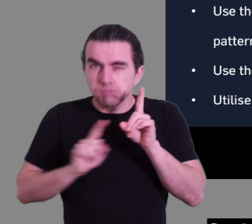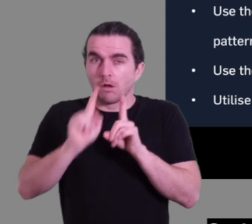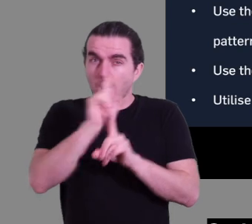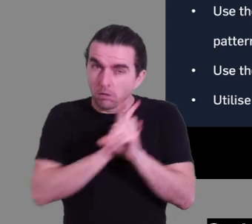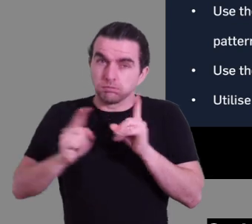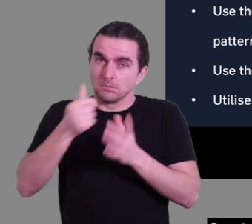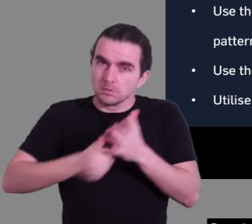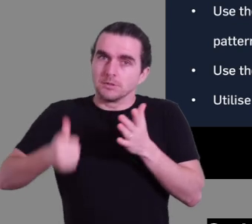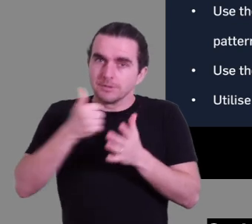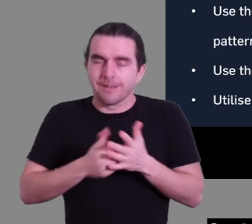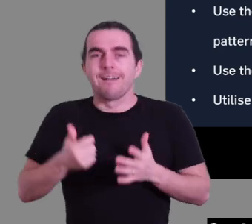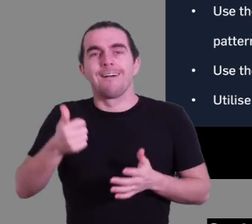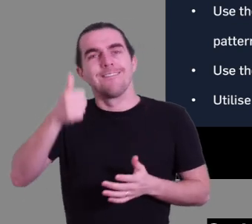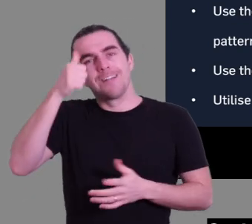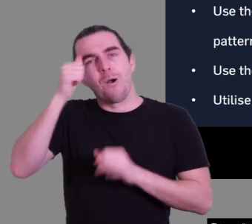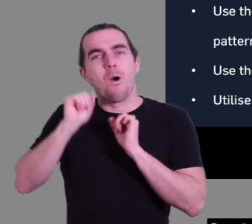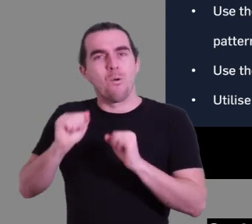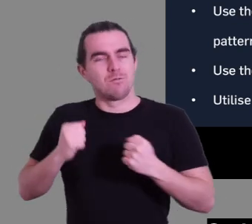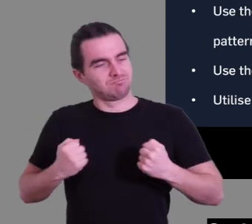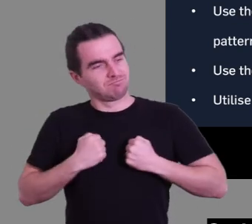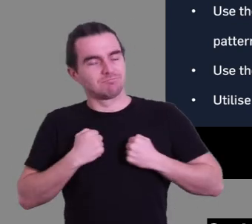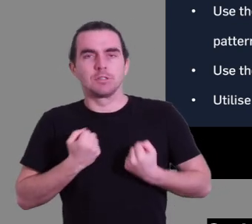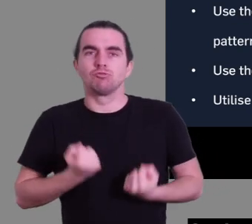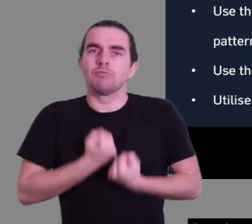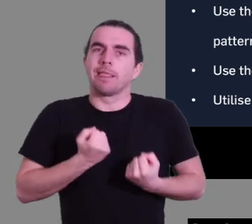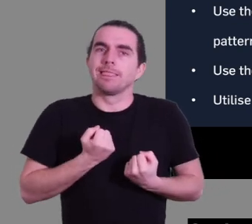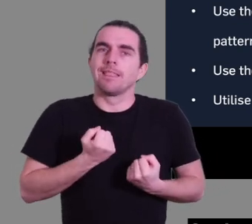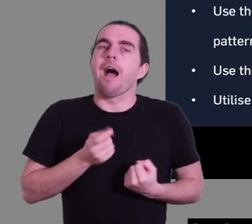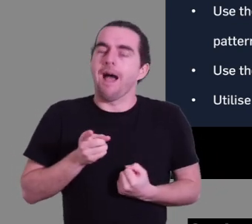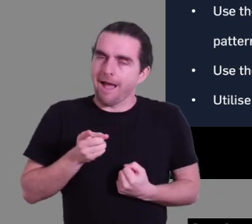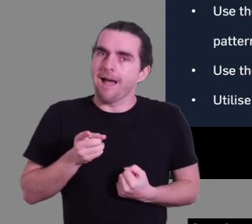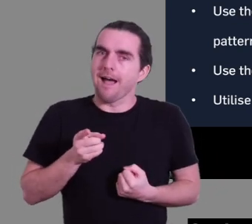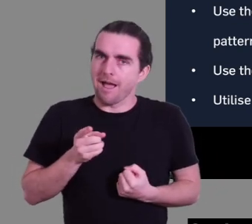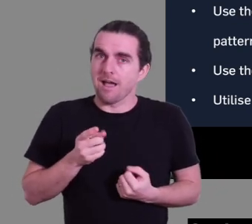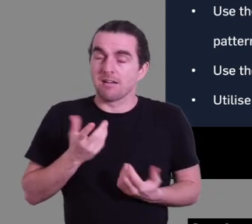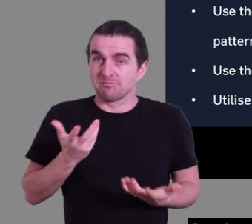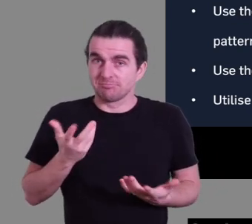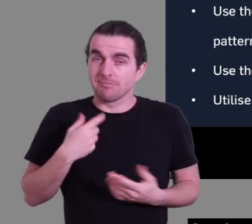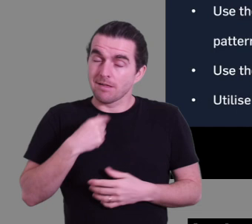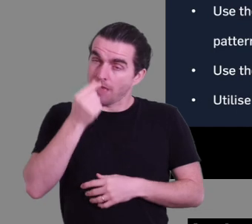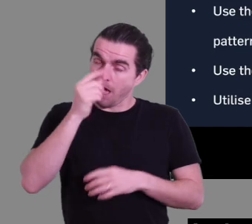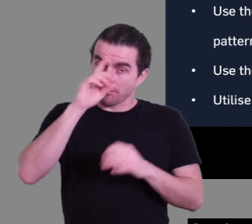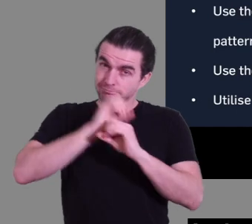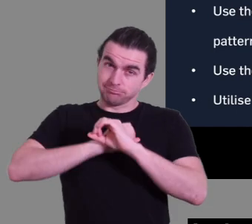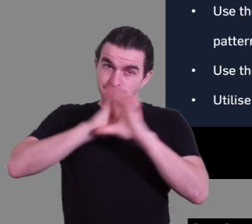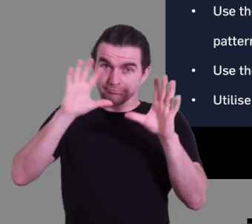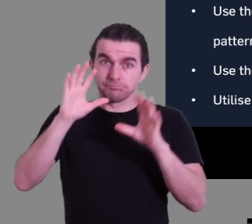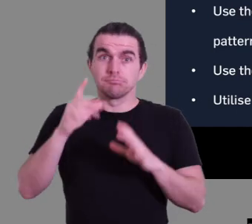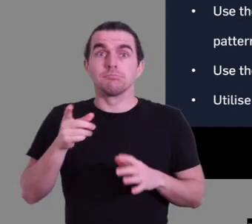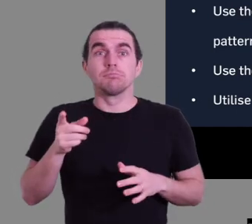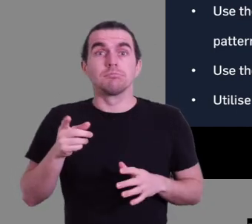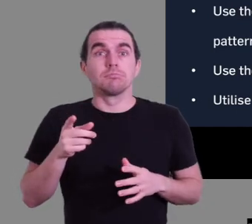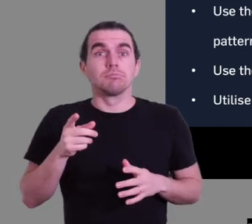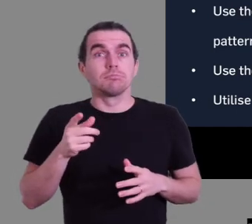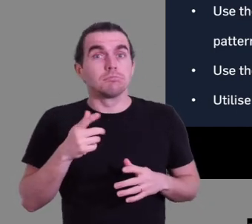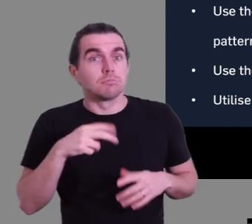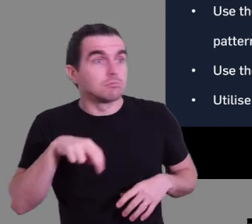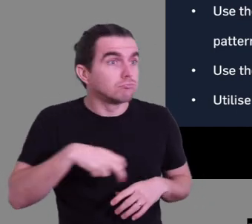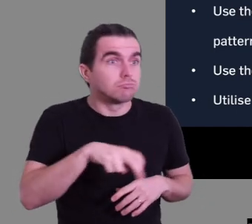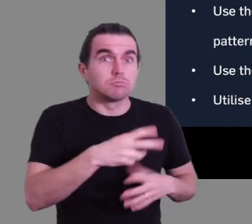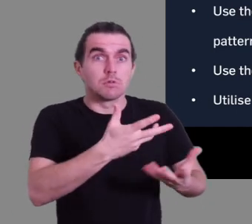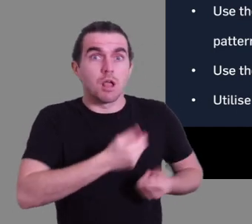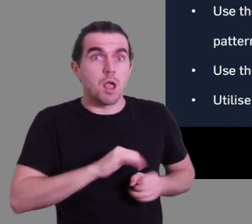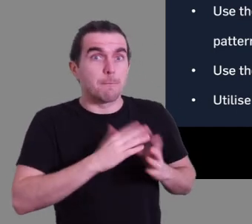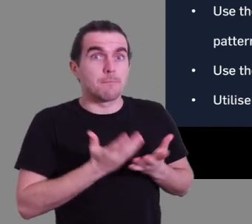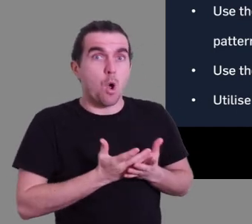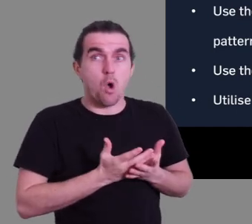So it's knowing your own personal strength, and you can just imagine him. I can visualize that. Well, off he goes again, off he goes